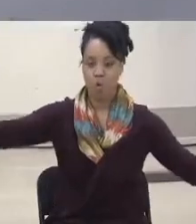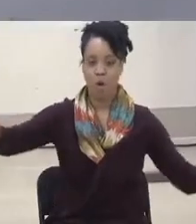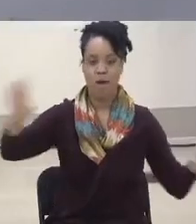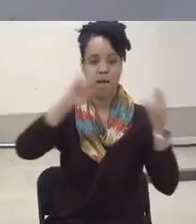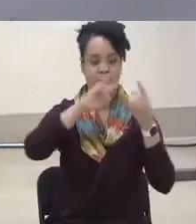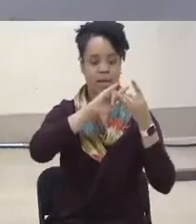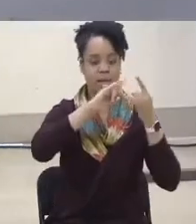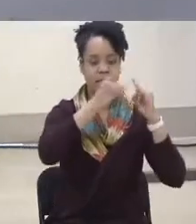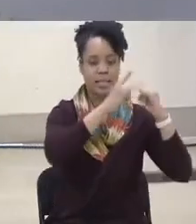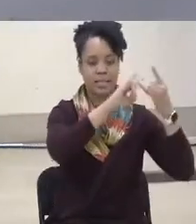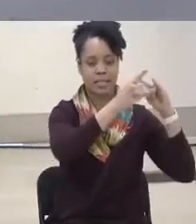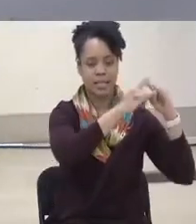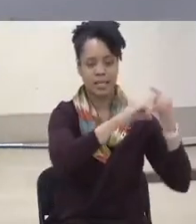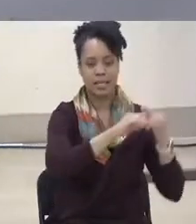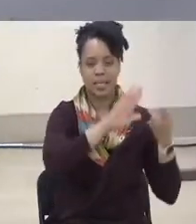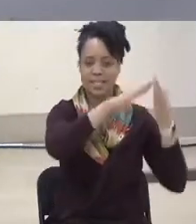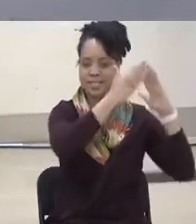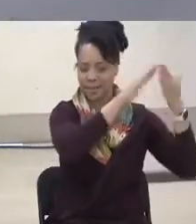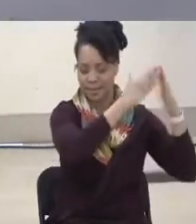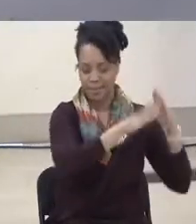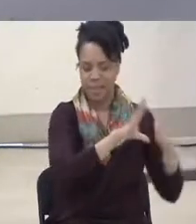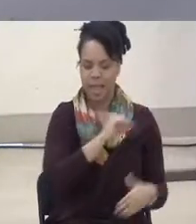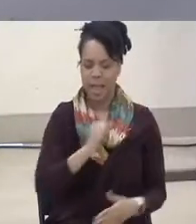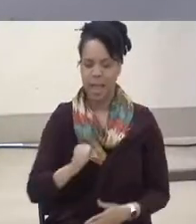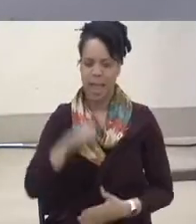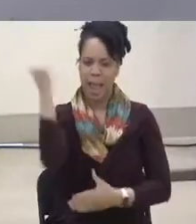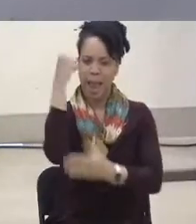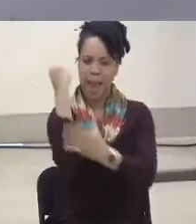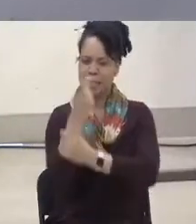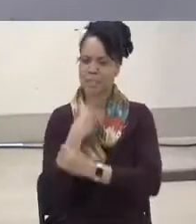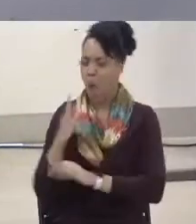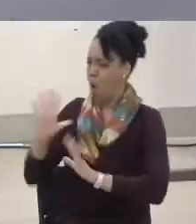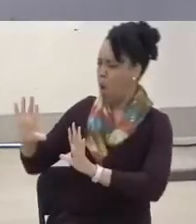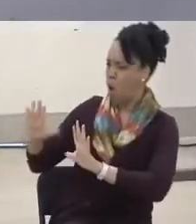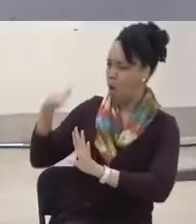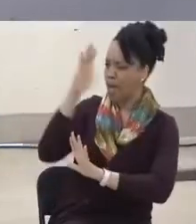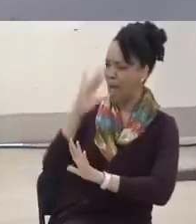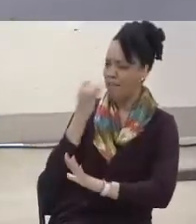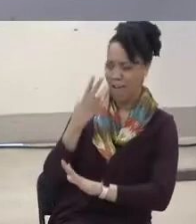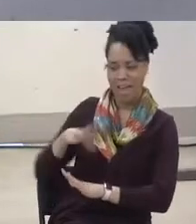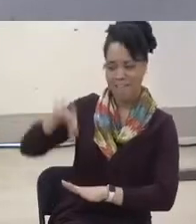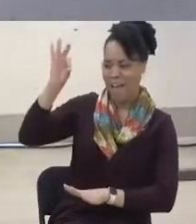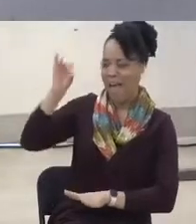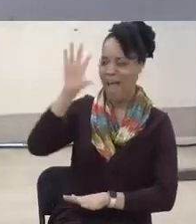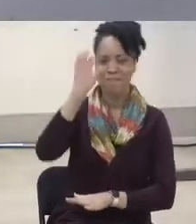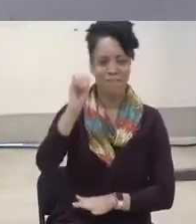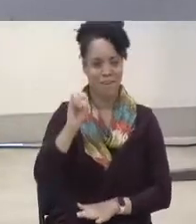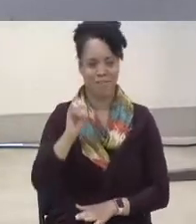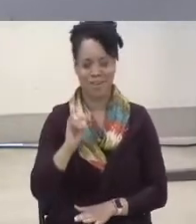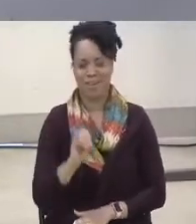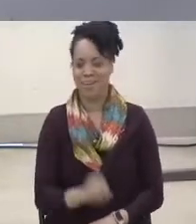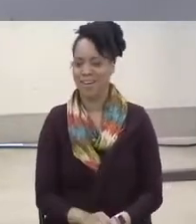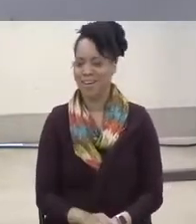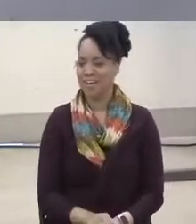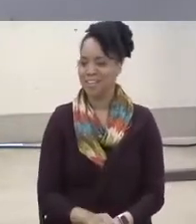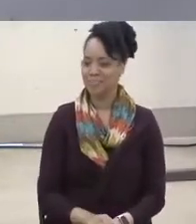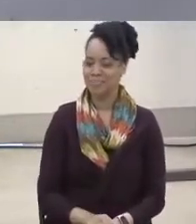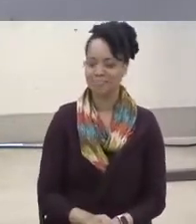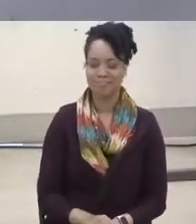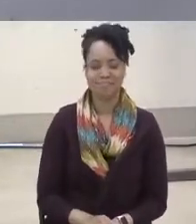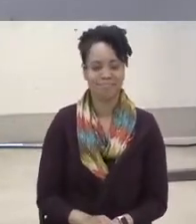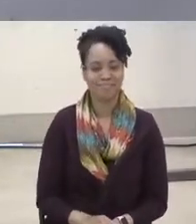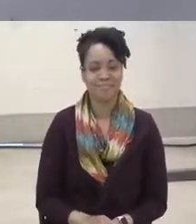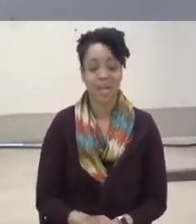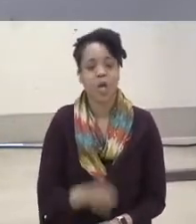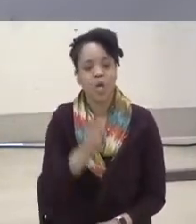voy a destruir una ciudad. And Abraham said, hold up, God, if I can find 50 righteous. Y Abraham le dice, espera Dios, si puedo encontrar por lo menos